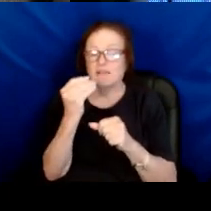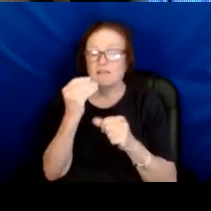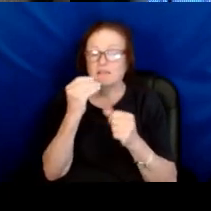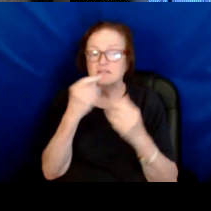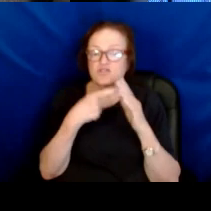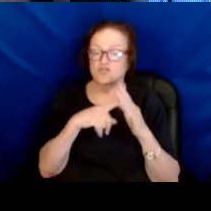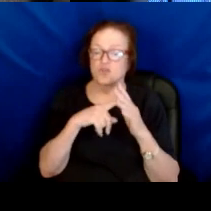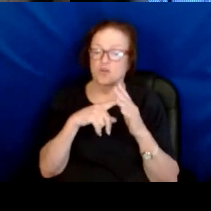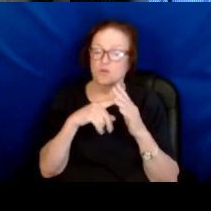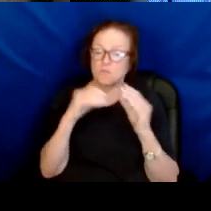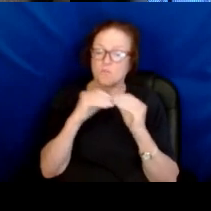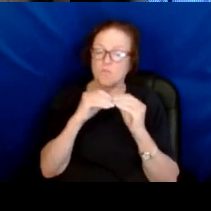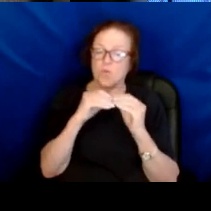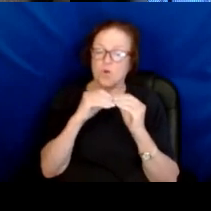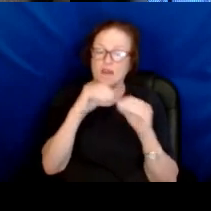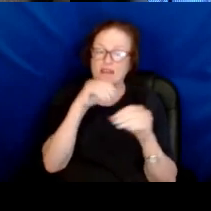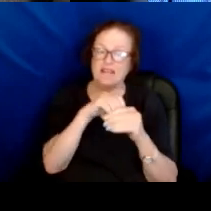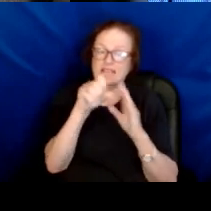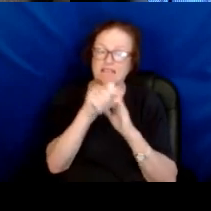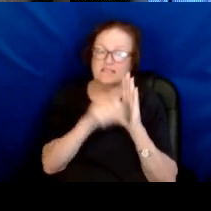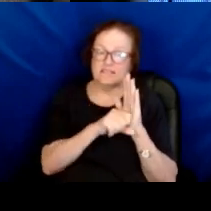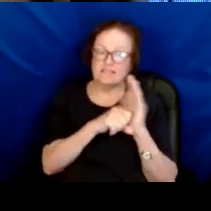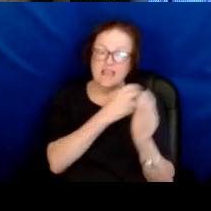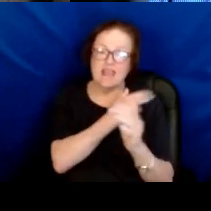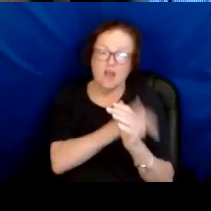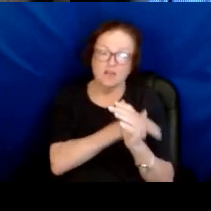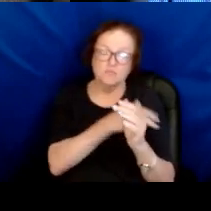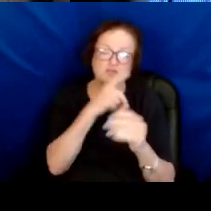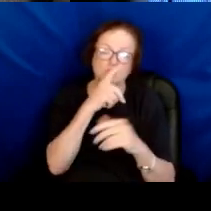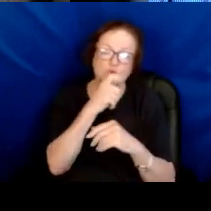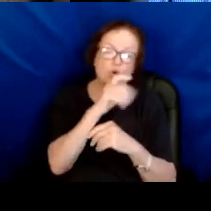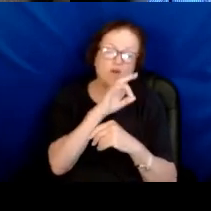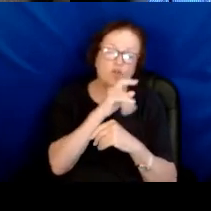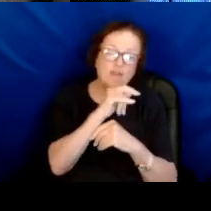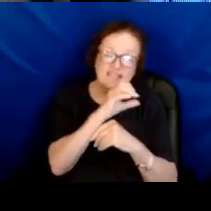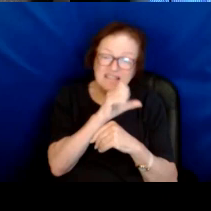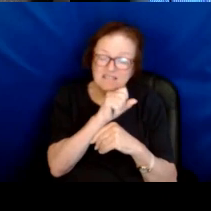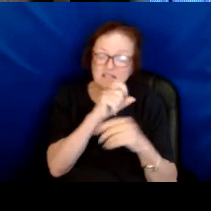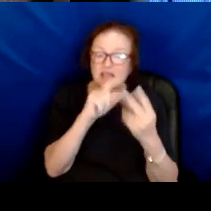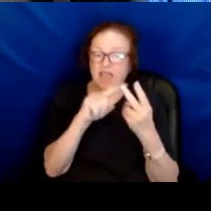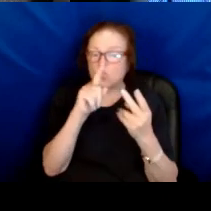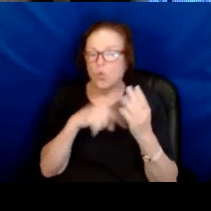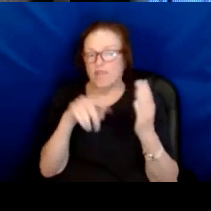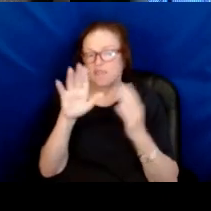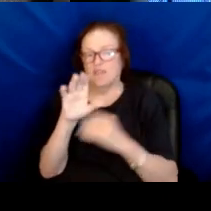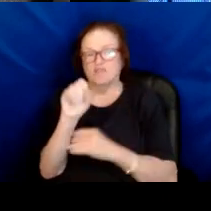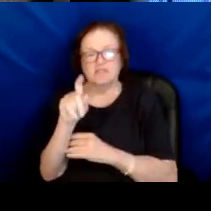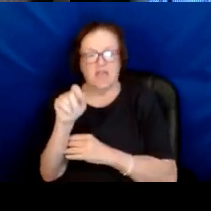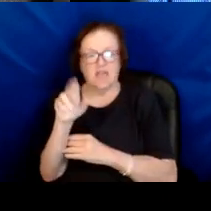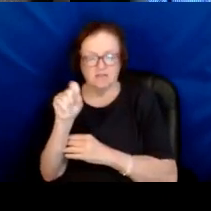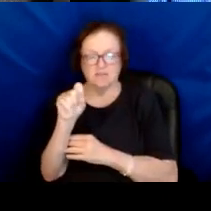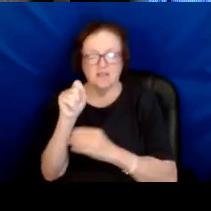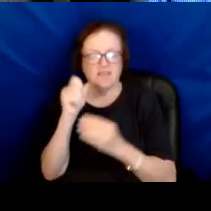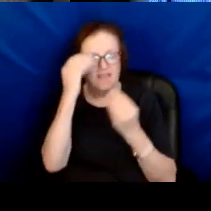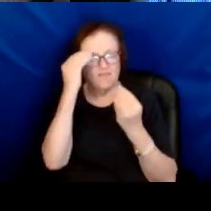more to, in the state hospital, who are forensic and what are their various forensic statuses. So that information will be available later this